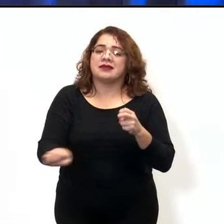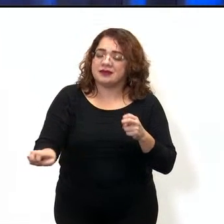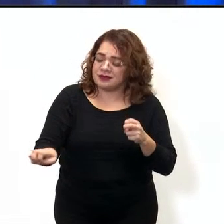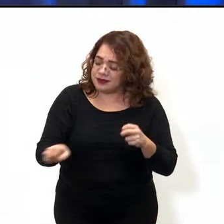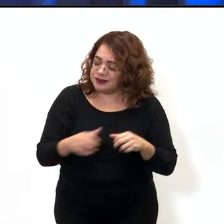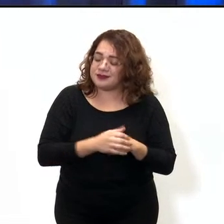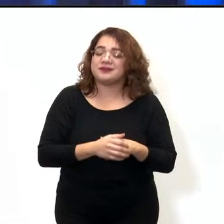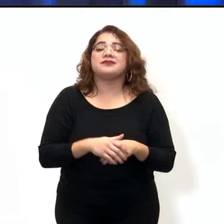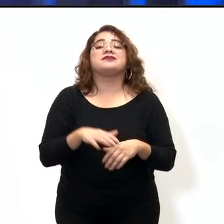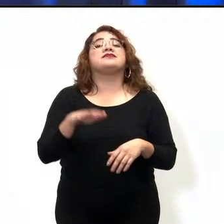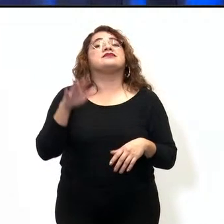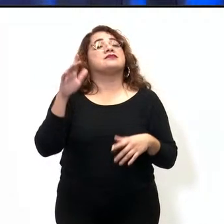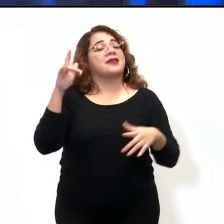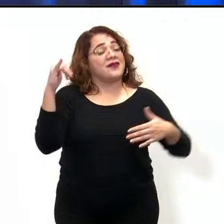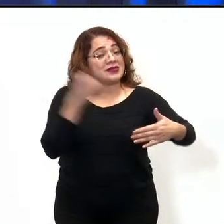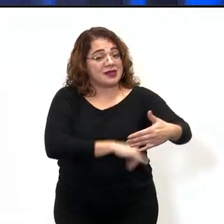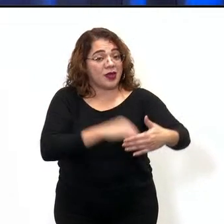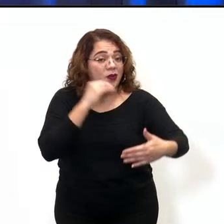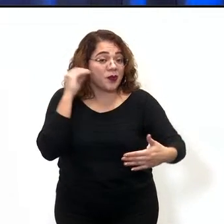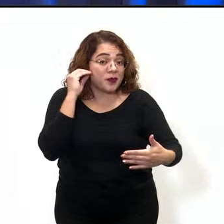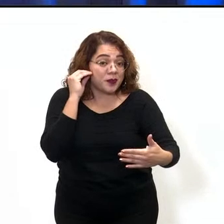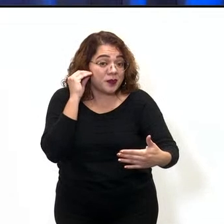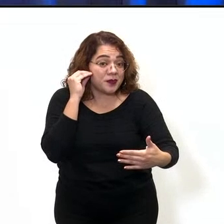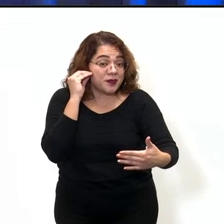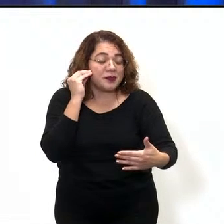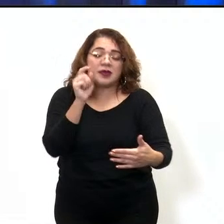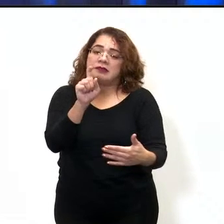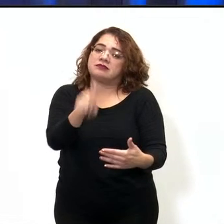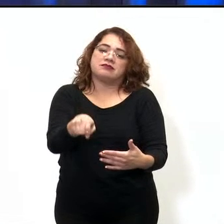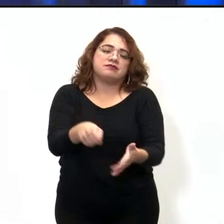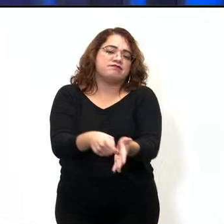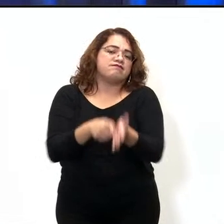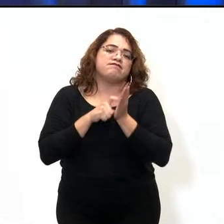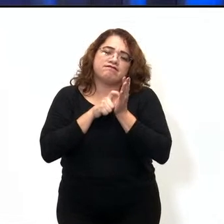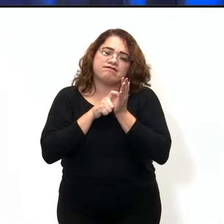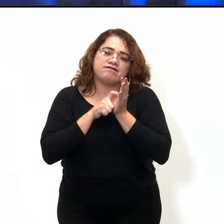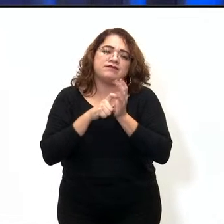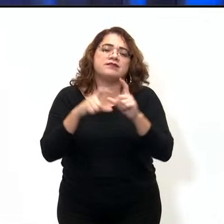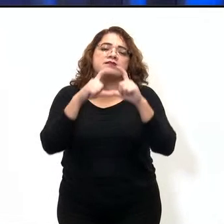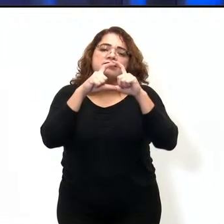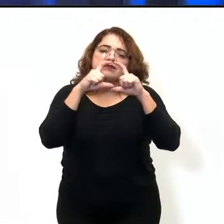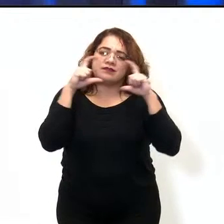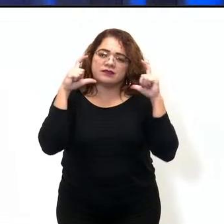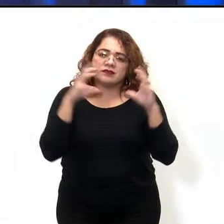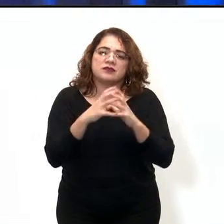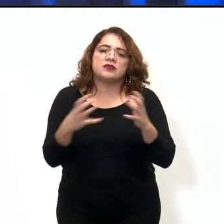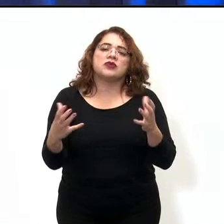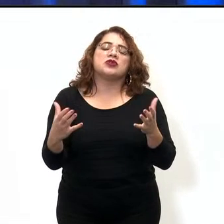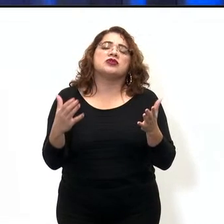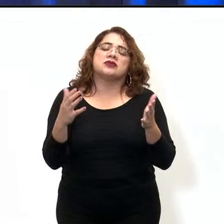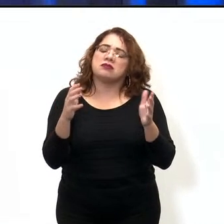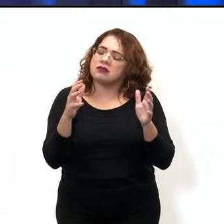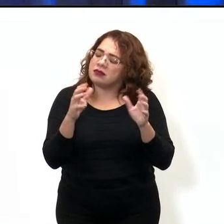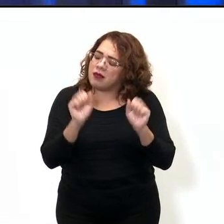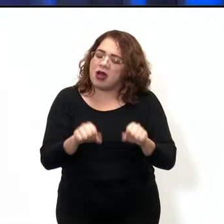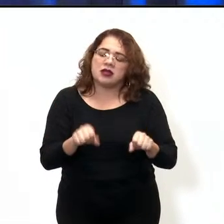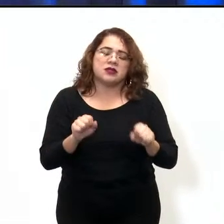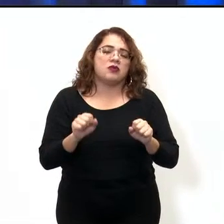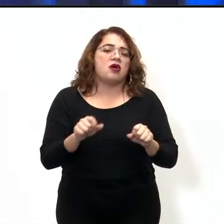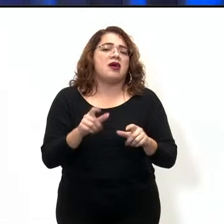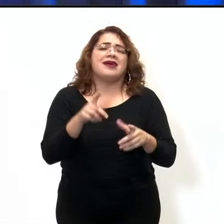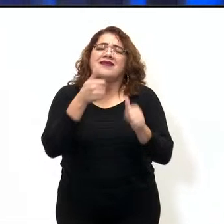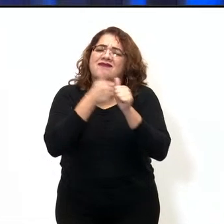have to take to stay home, and as much as possible, wear your masks, follow all the things we keep telling you,